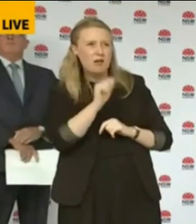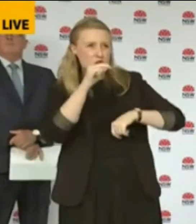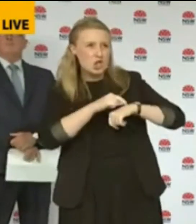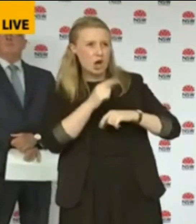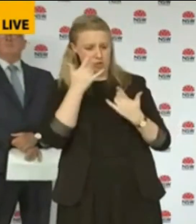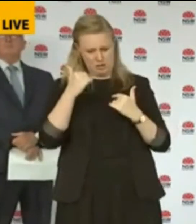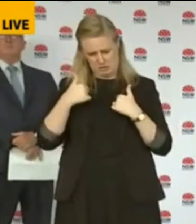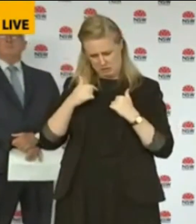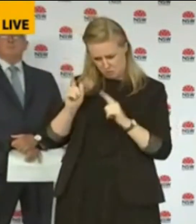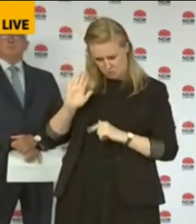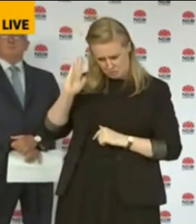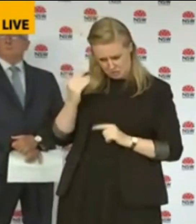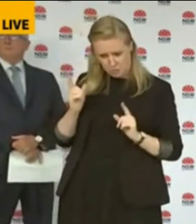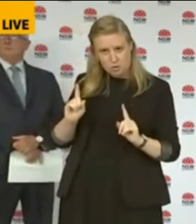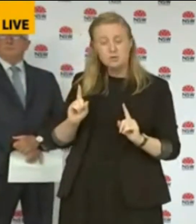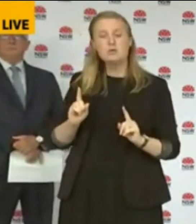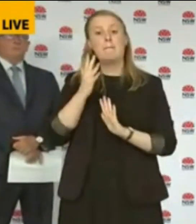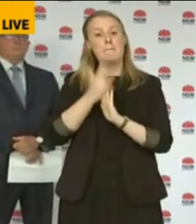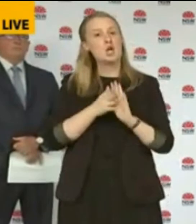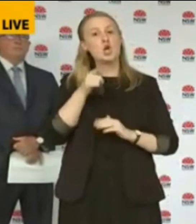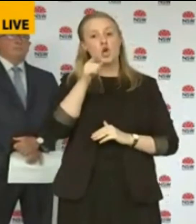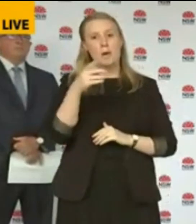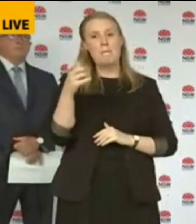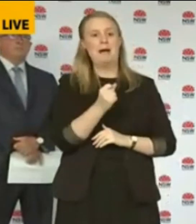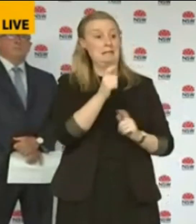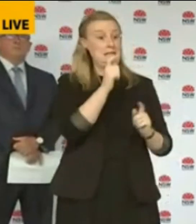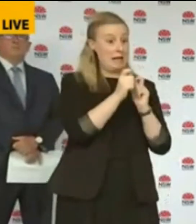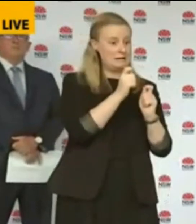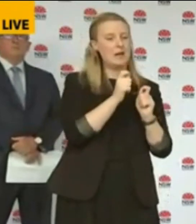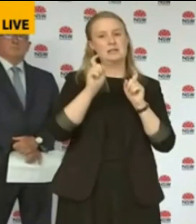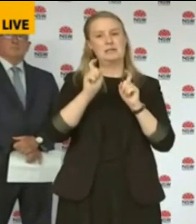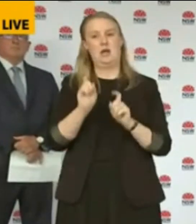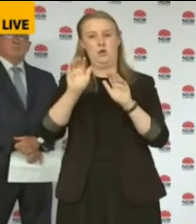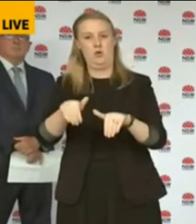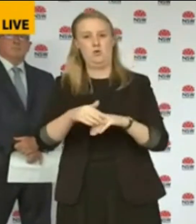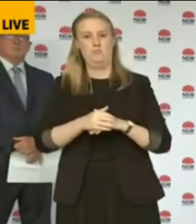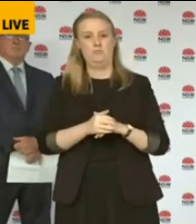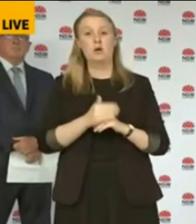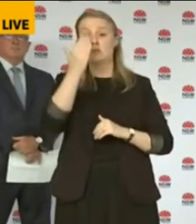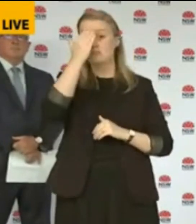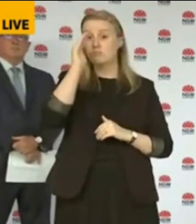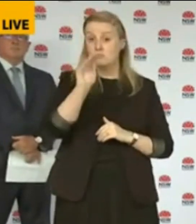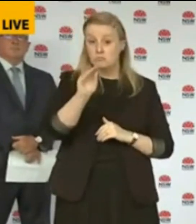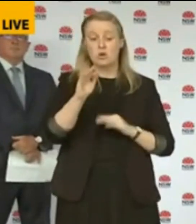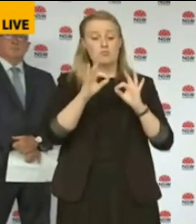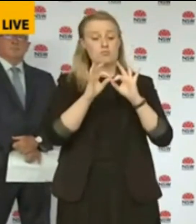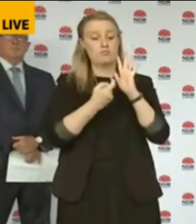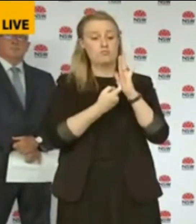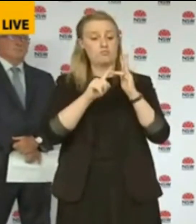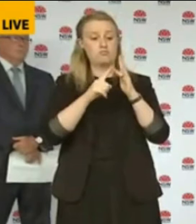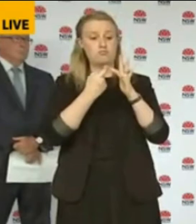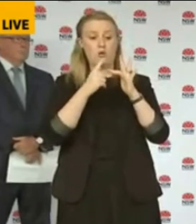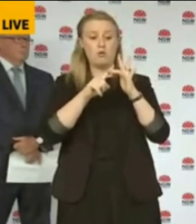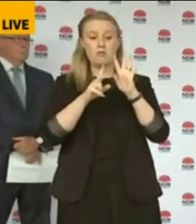regardless of the result. And just a reminder to Sydney-siders that Broken Hill is on the Central Time, not Eastern Time. So if you're